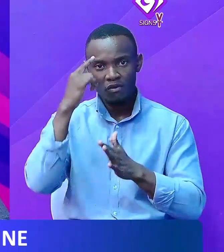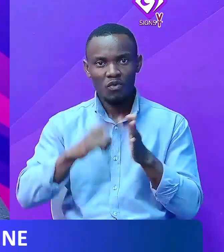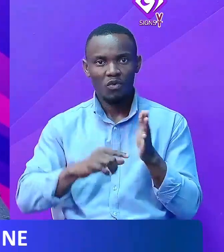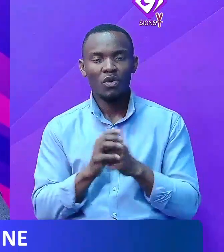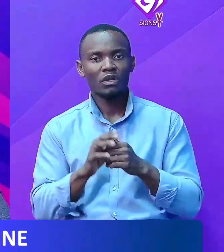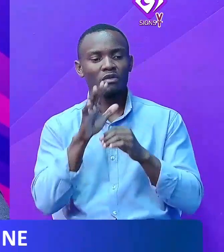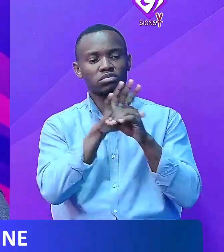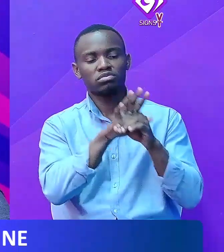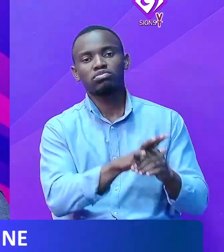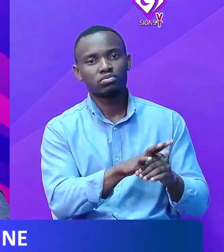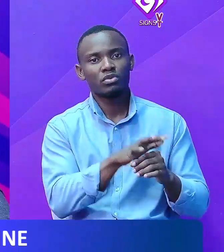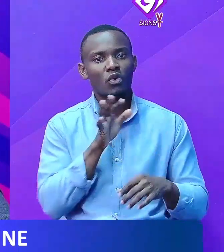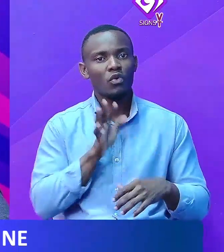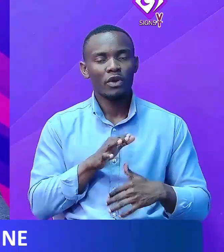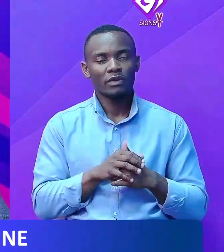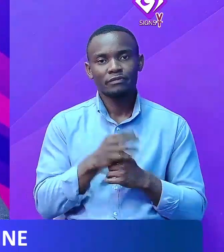story.